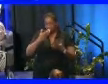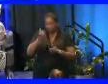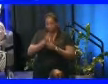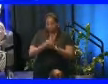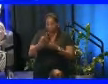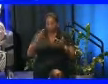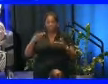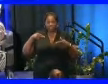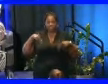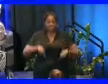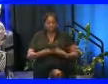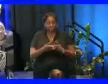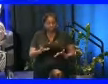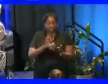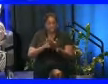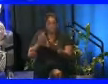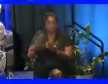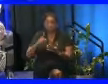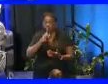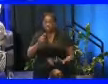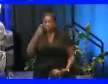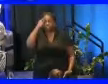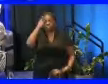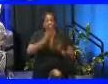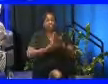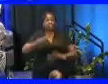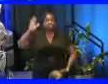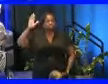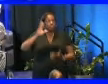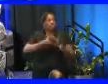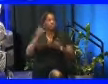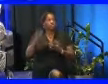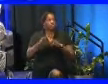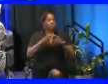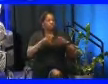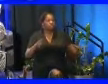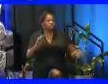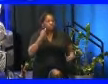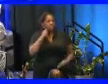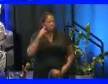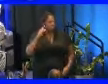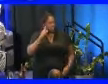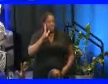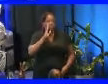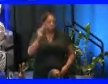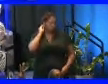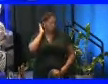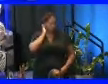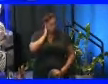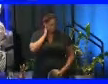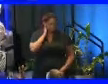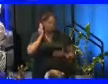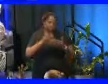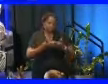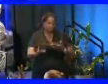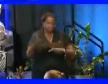hopefully has learned something and has had an aha moment. Raise your hand if you've learned something from the panel we just heard that you're going to take away with you for